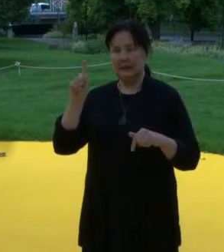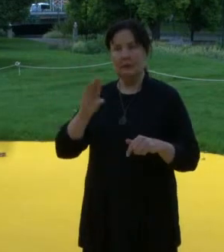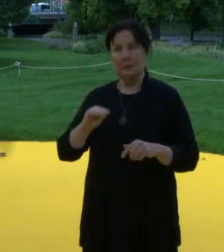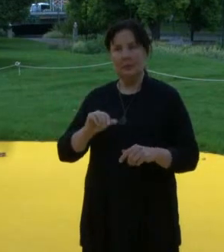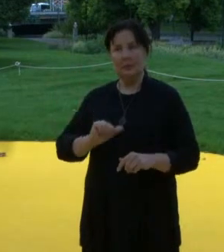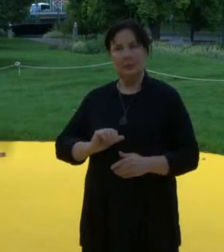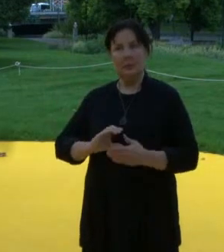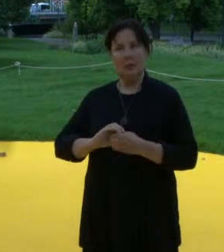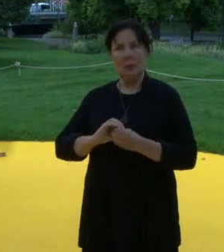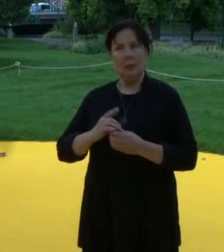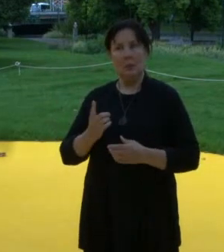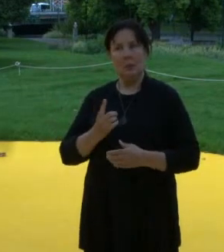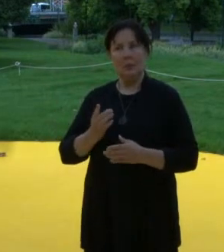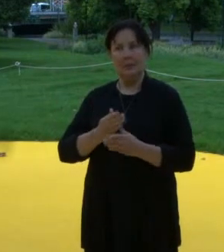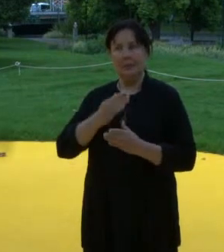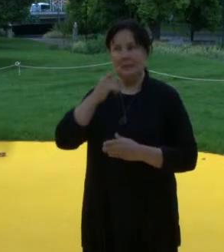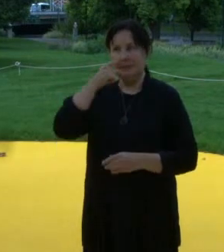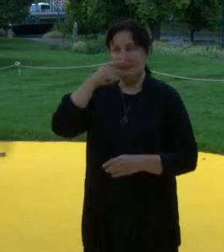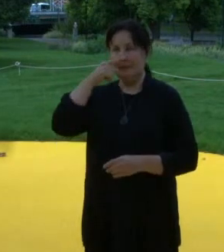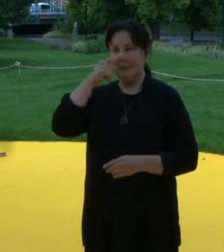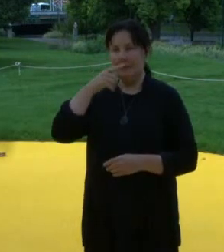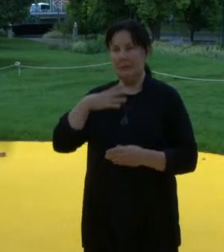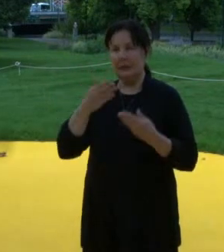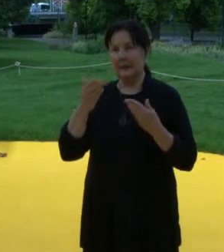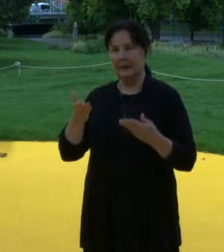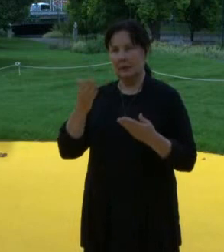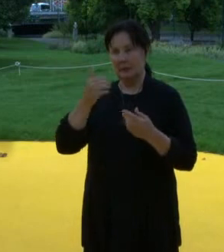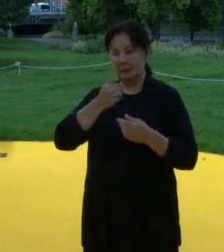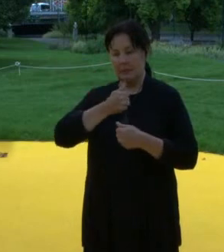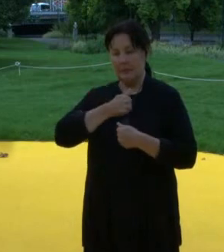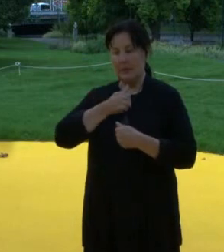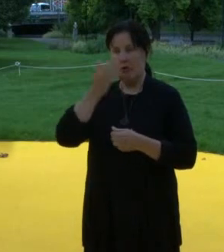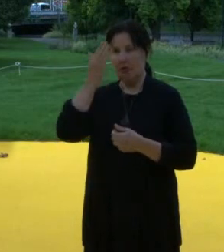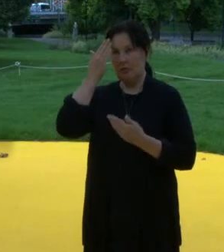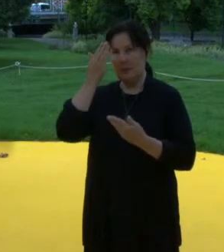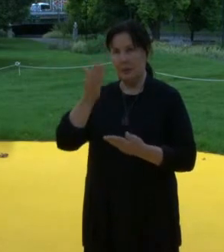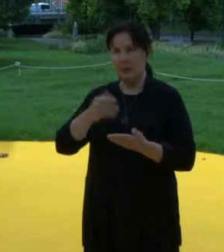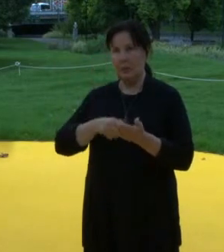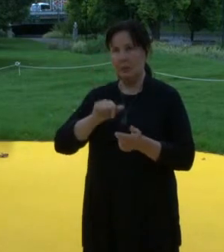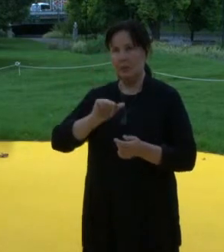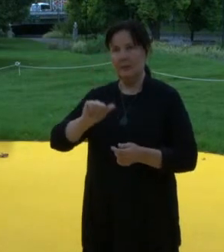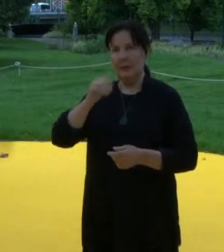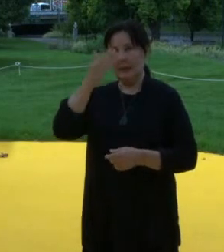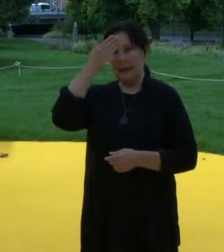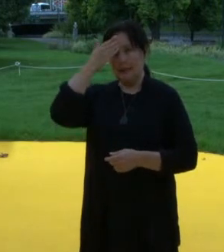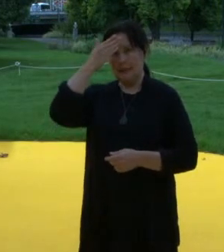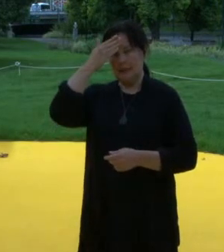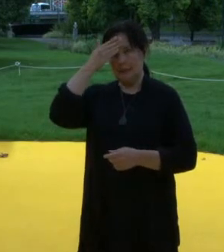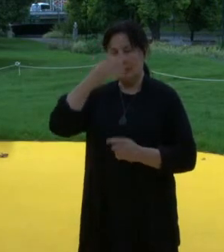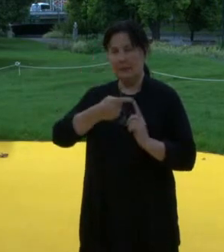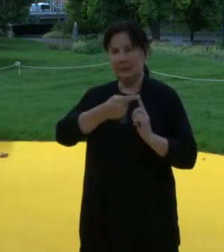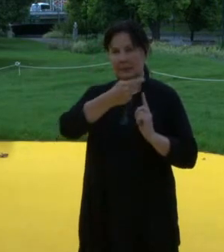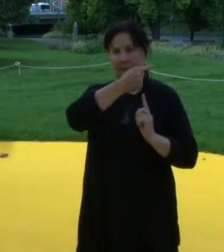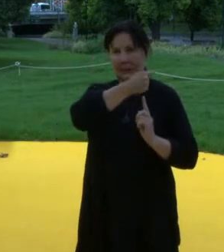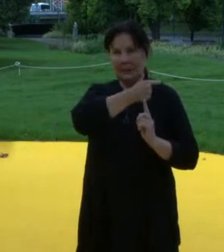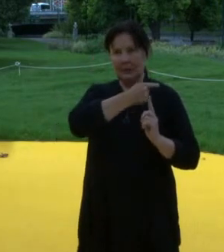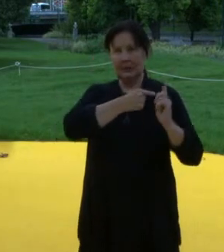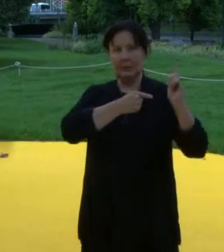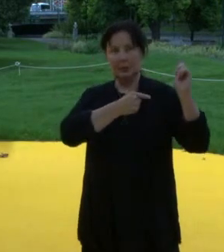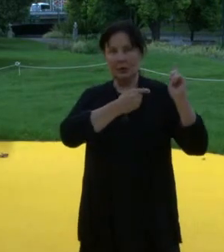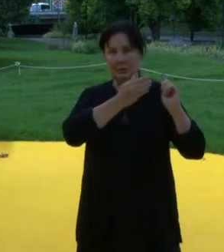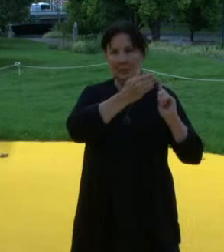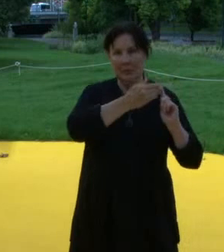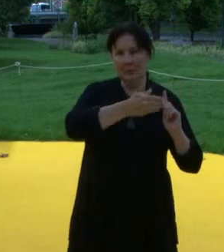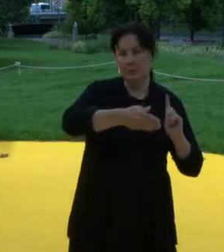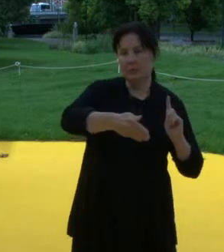I'd like to pay my respects to the elders past, present and emerging, and I do so not because it's the right